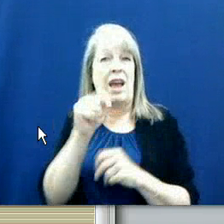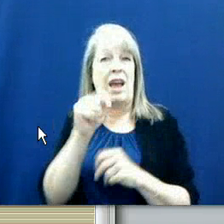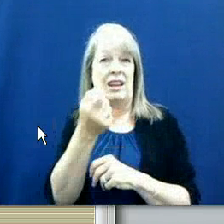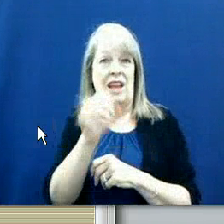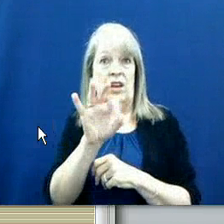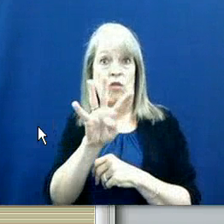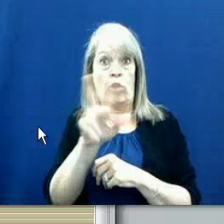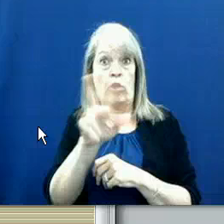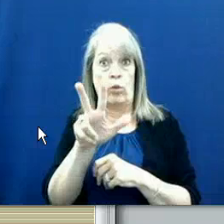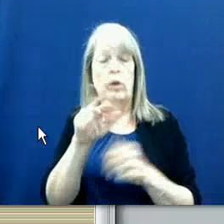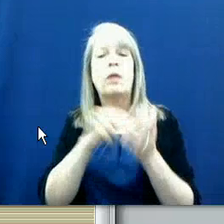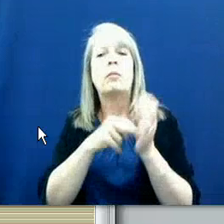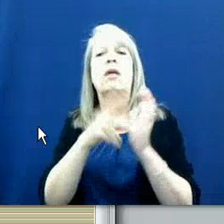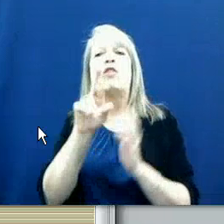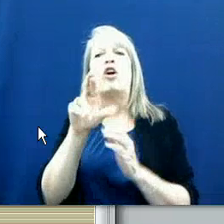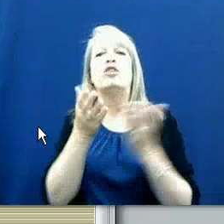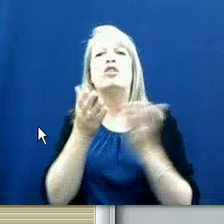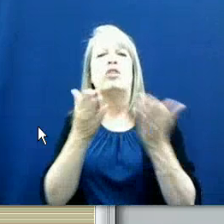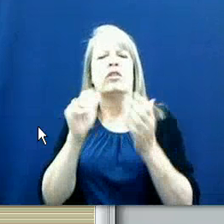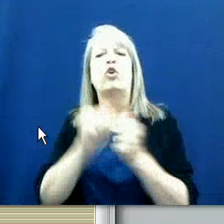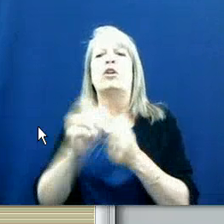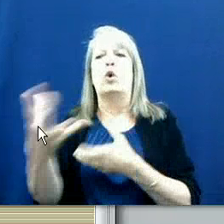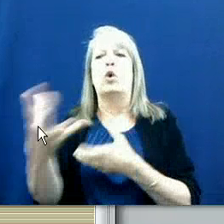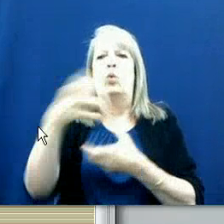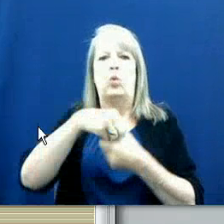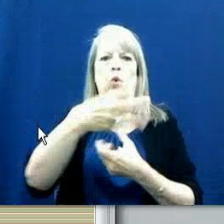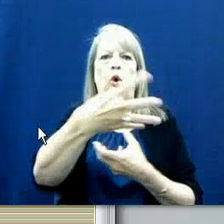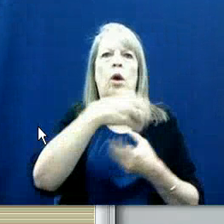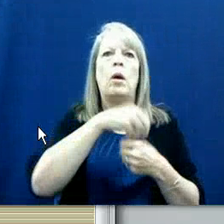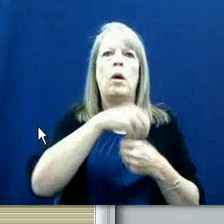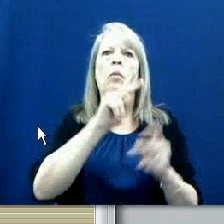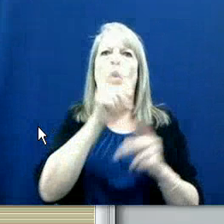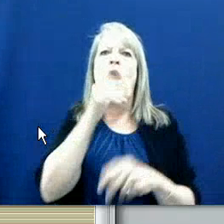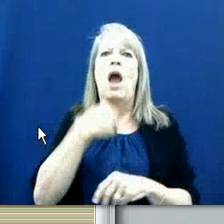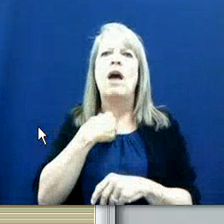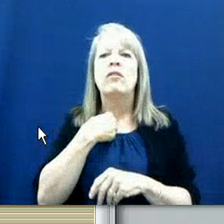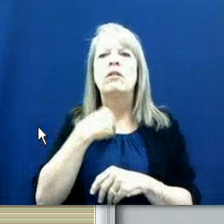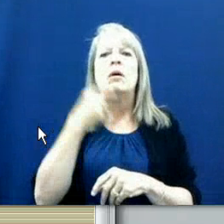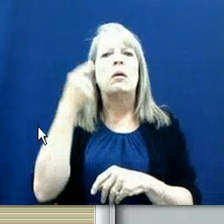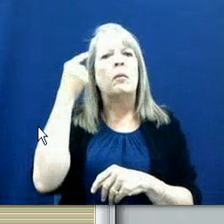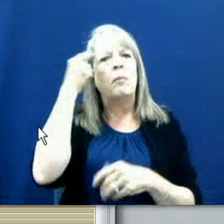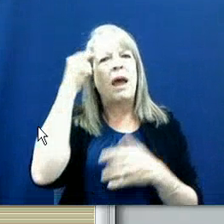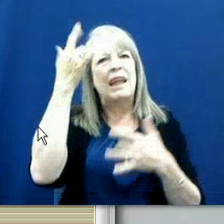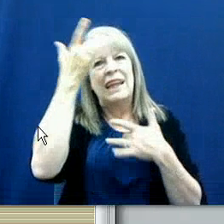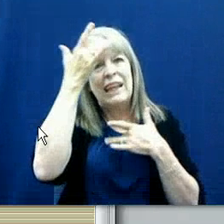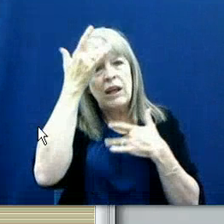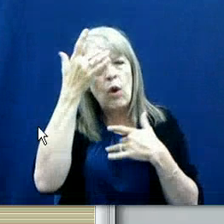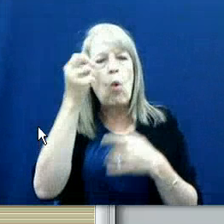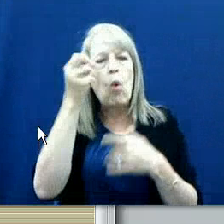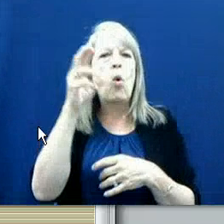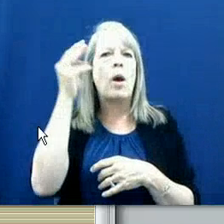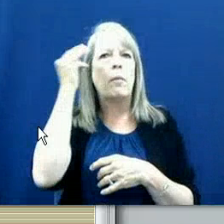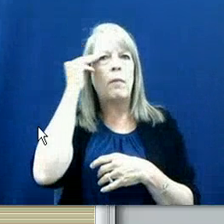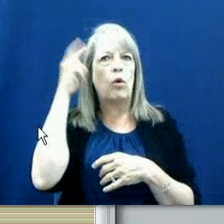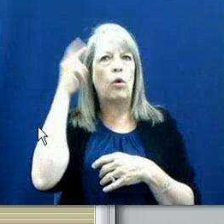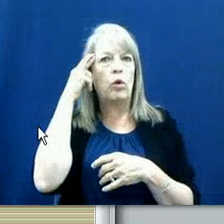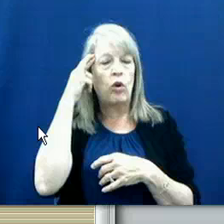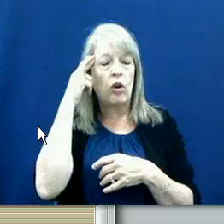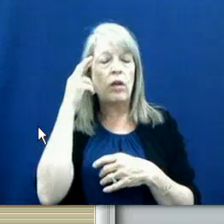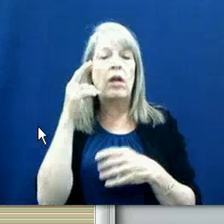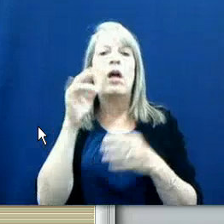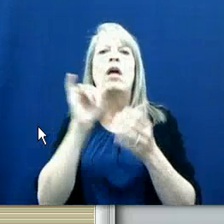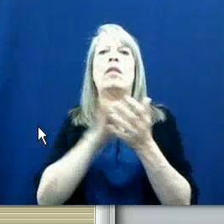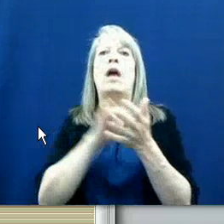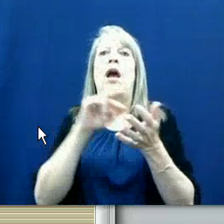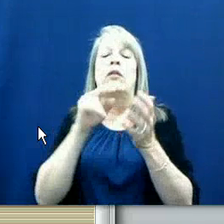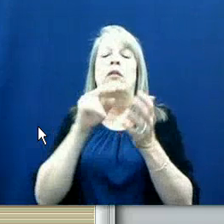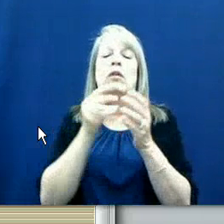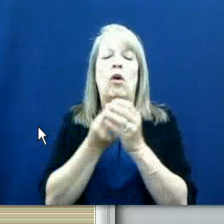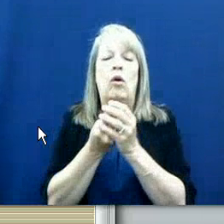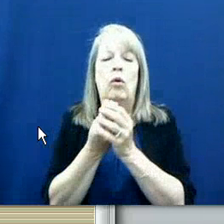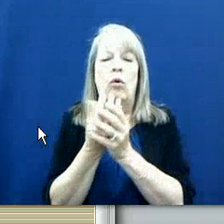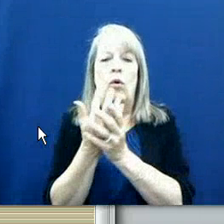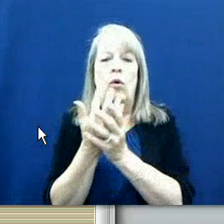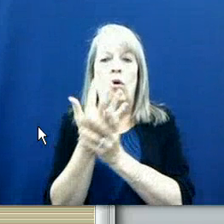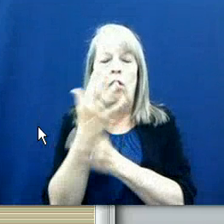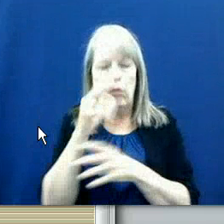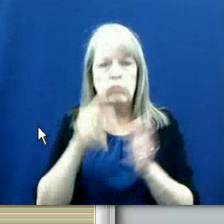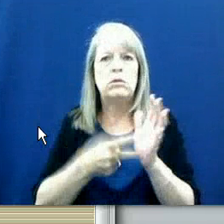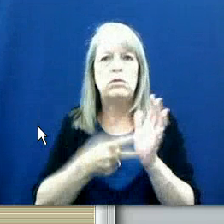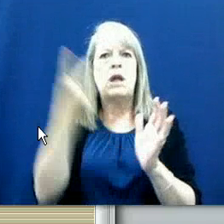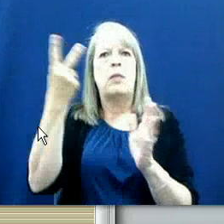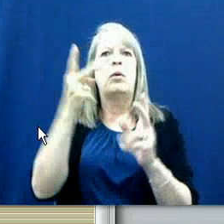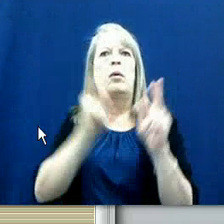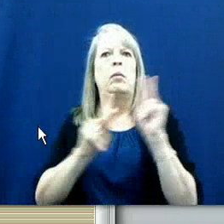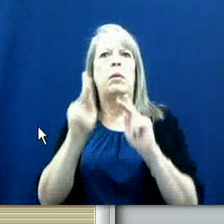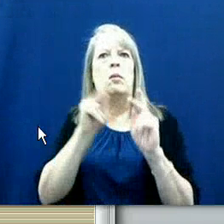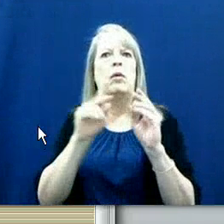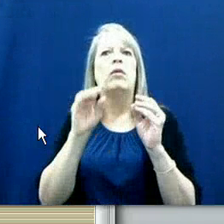VR services to include people with mental illness and mental retardation. This gradually doubled the number of people finding jobs